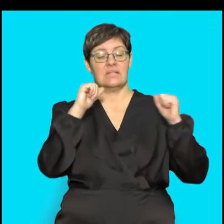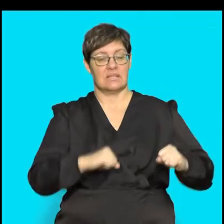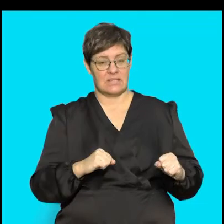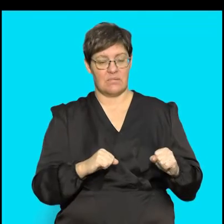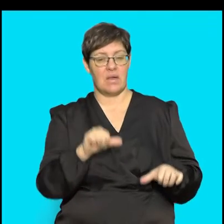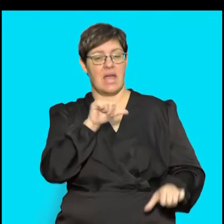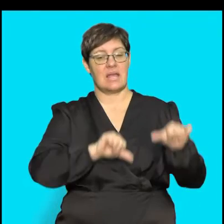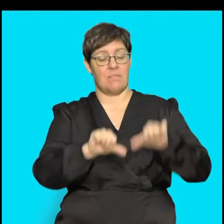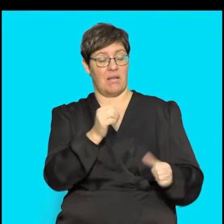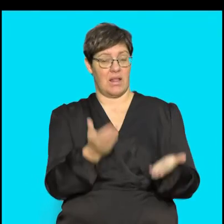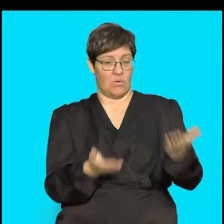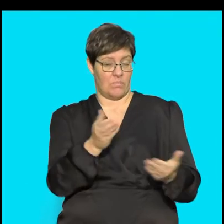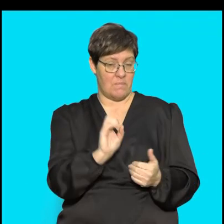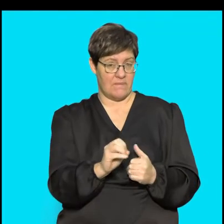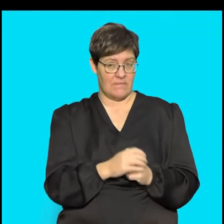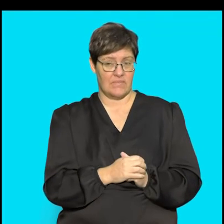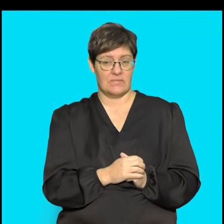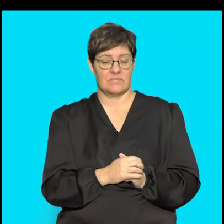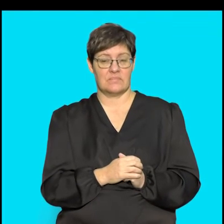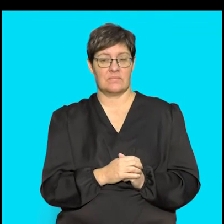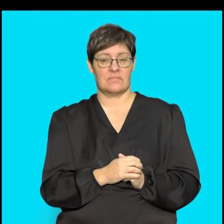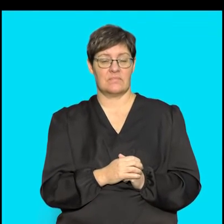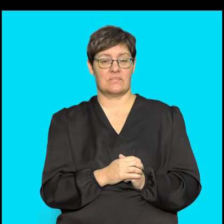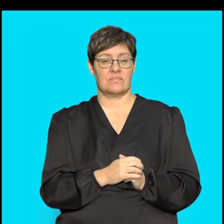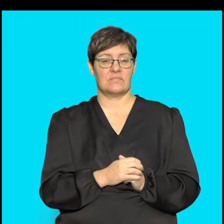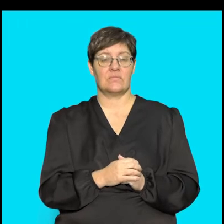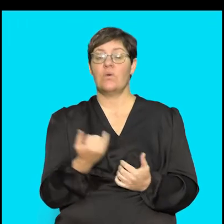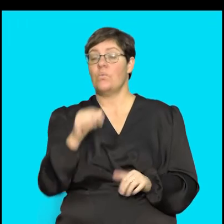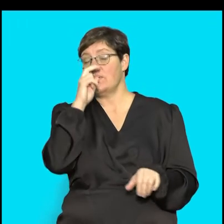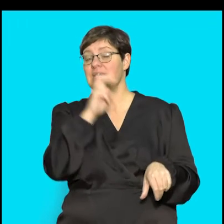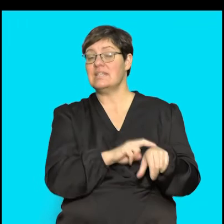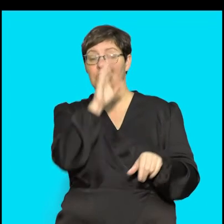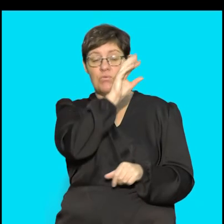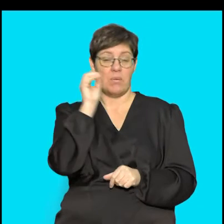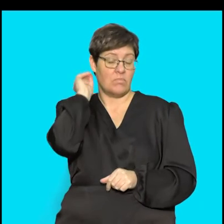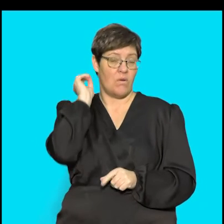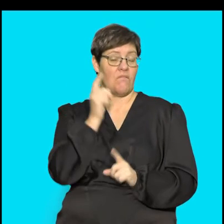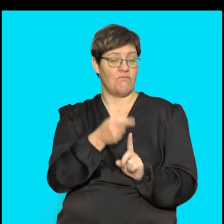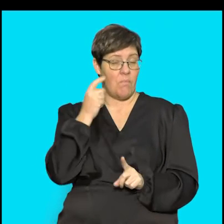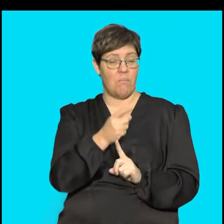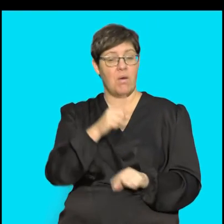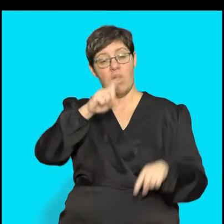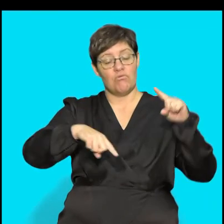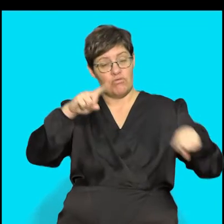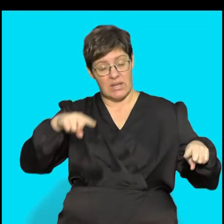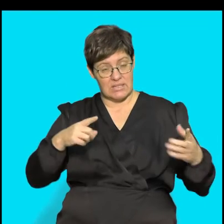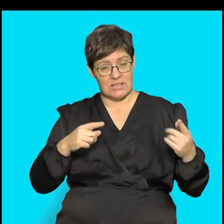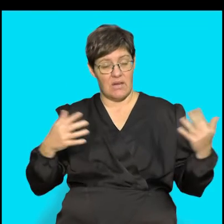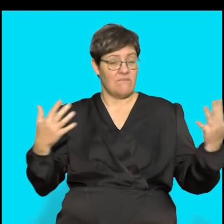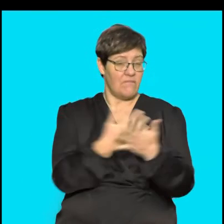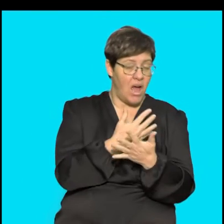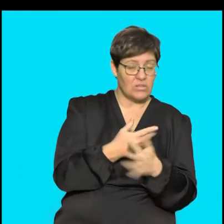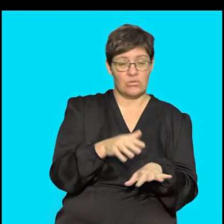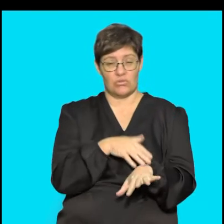The system is in chemical equilibrium, and now what we need to remember from rate of reaction